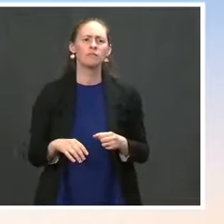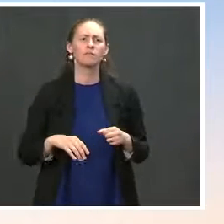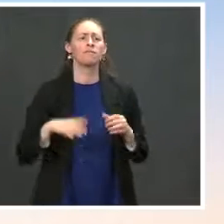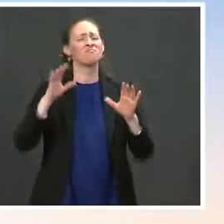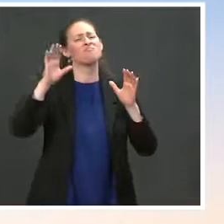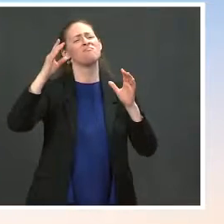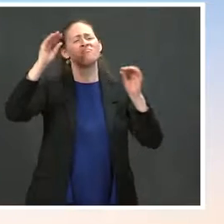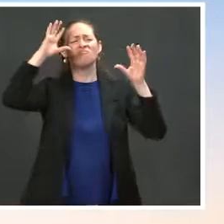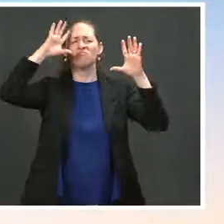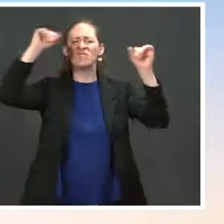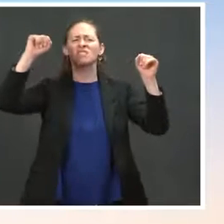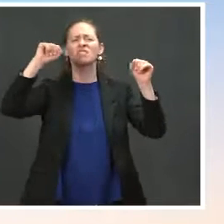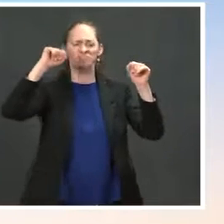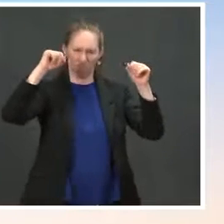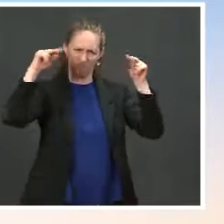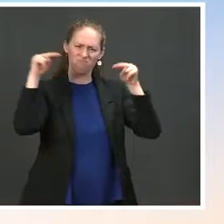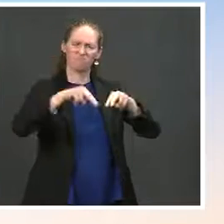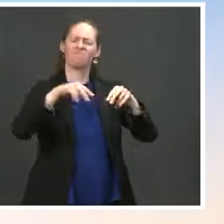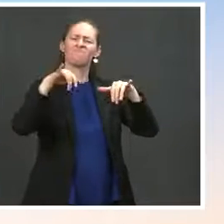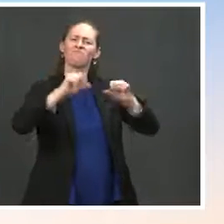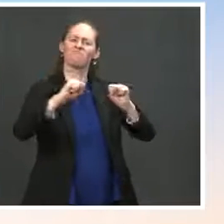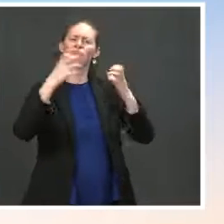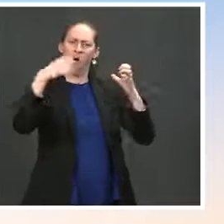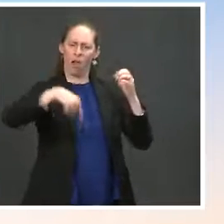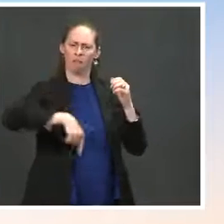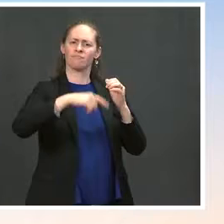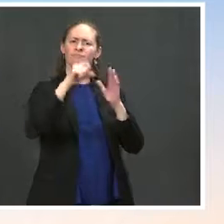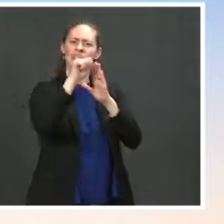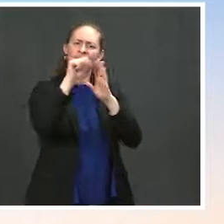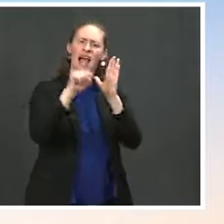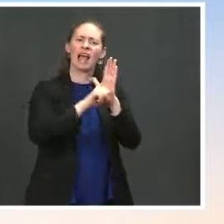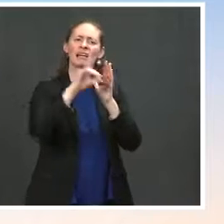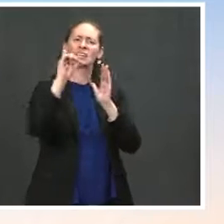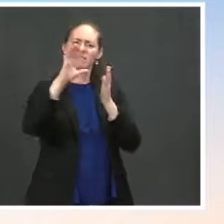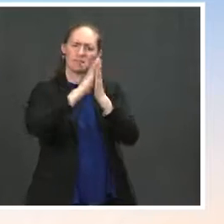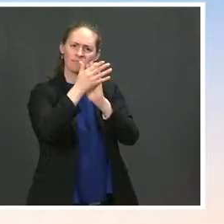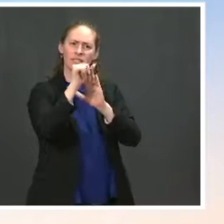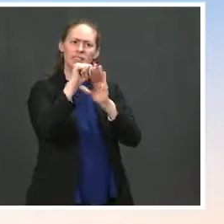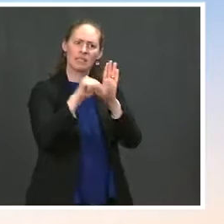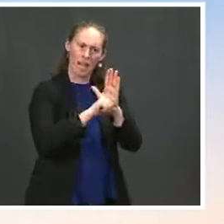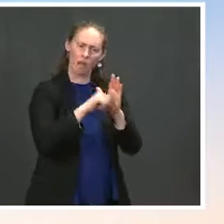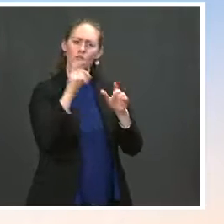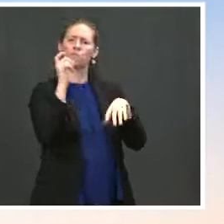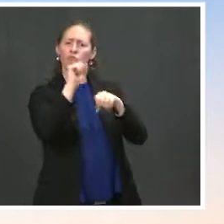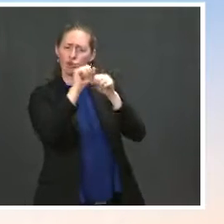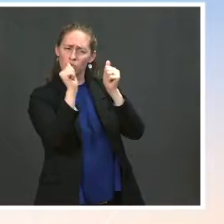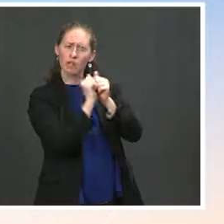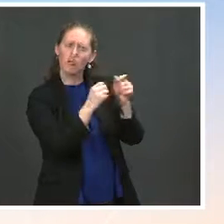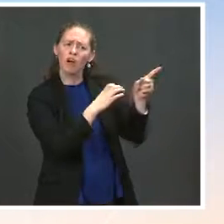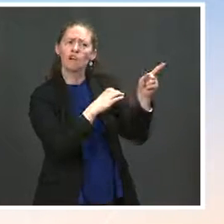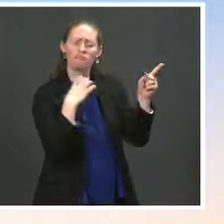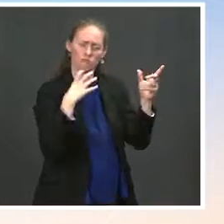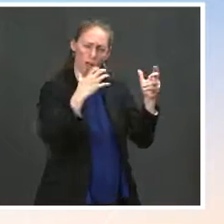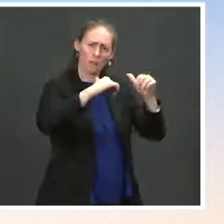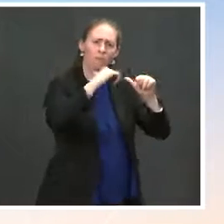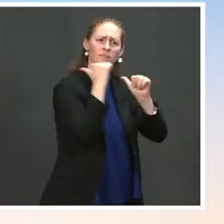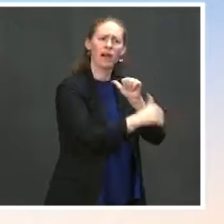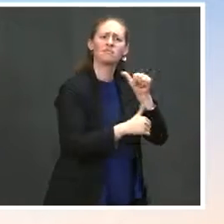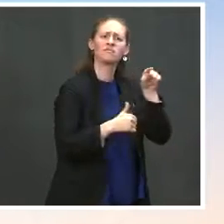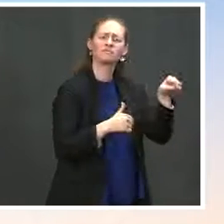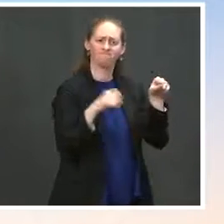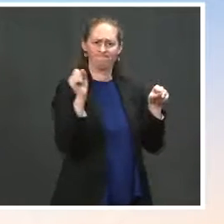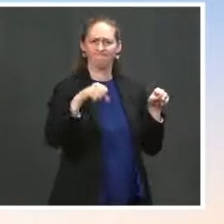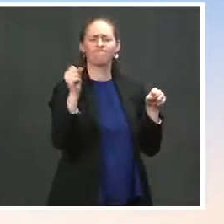supports D.C. statehood, and we will our administration will work with Congress to get it passed. We put out a statement of